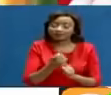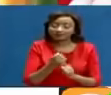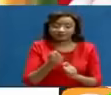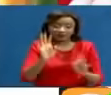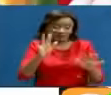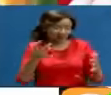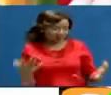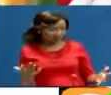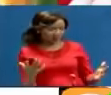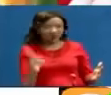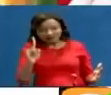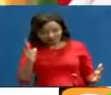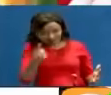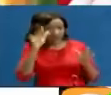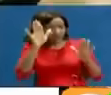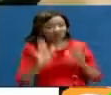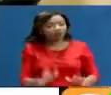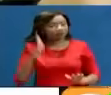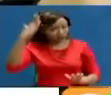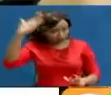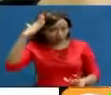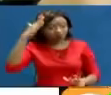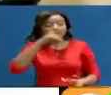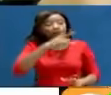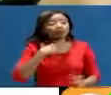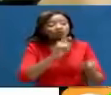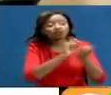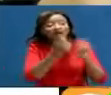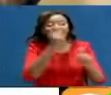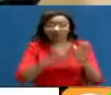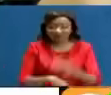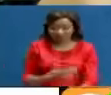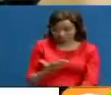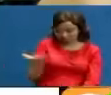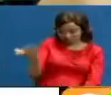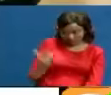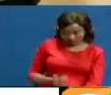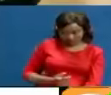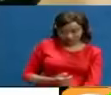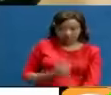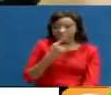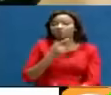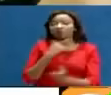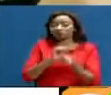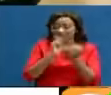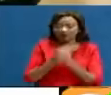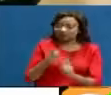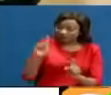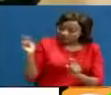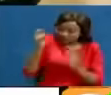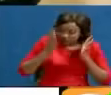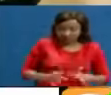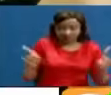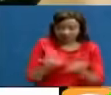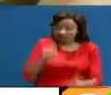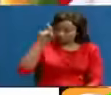But you must know first what is being amended. It's not before. Like there are some people out there coming to amend it. It's Kenyans like you. Would